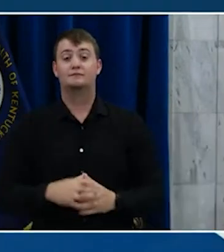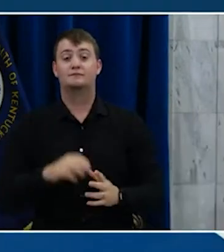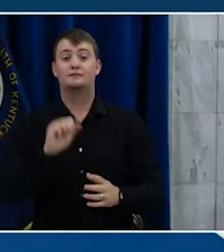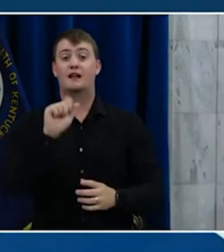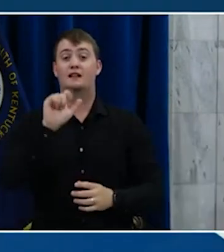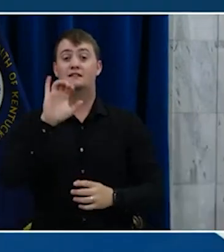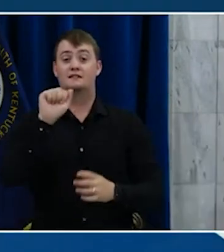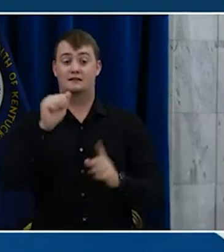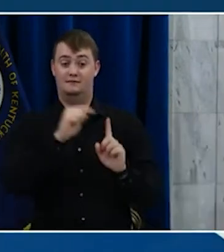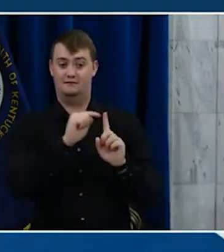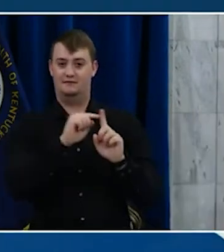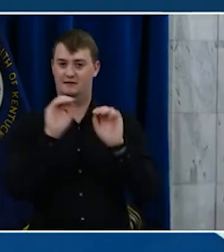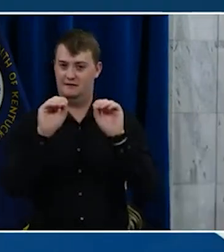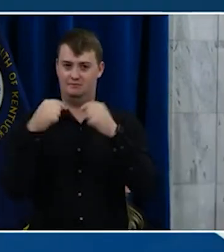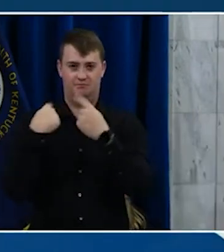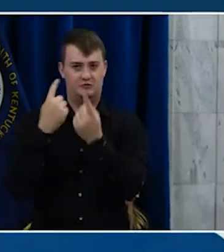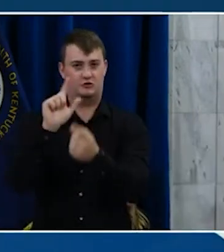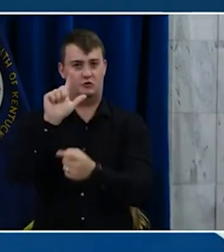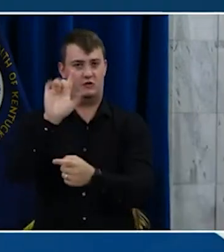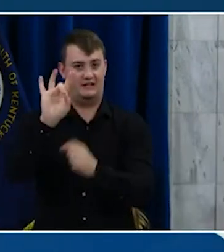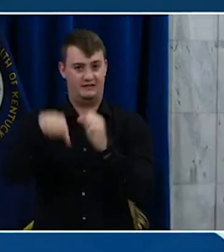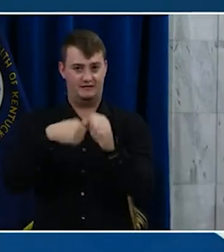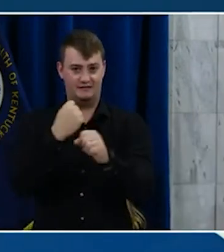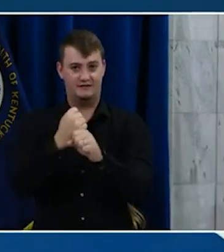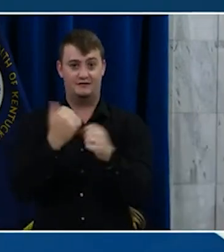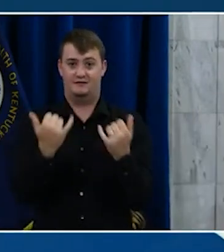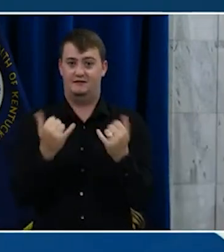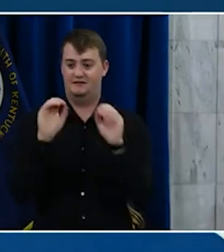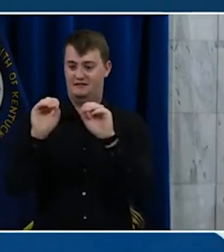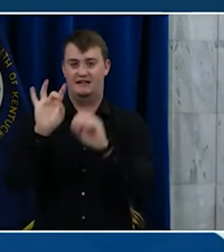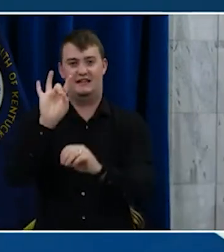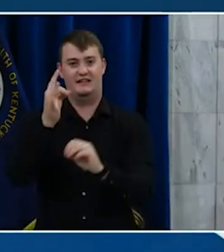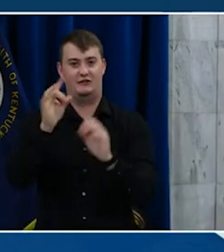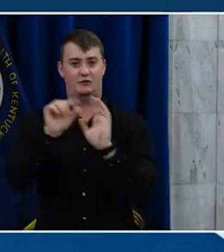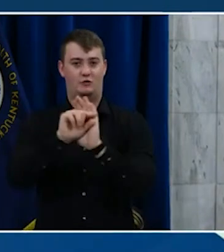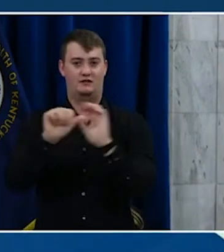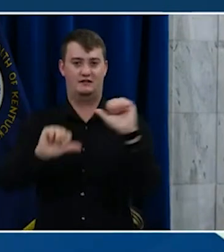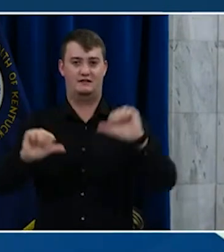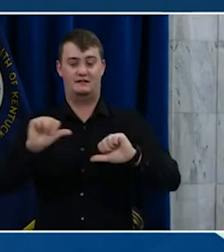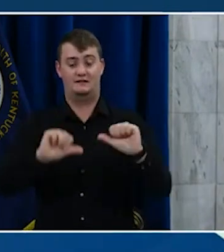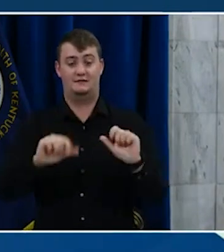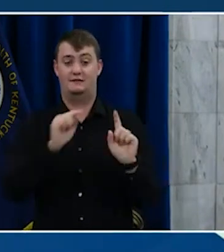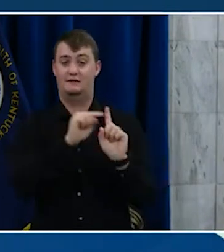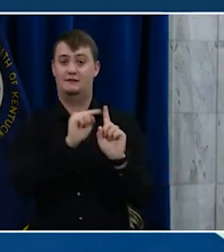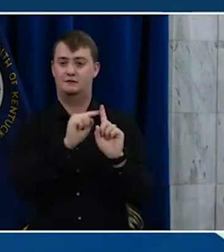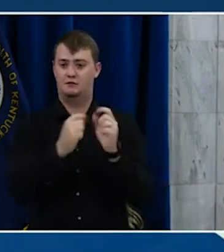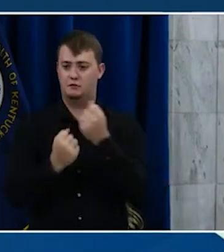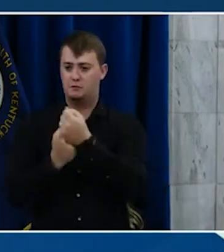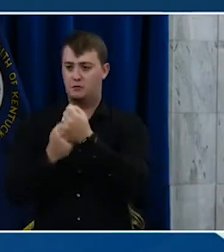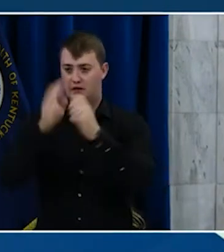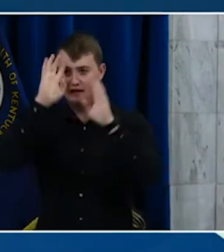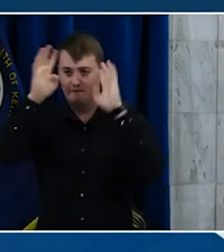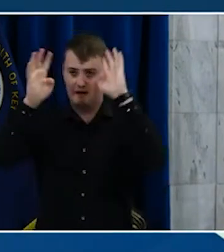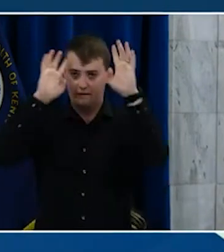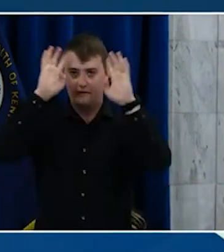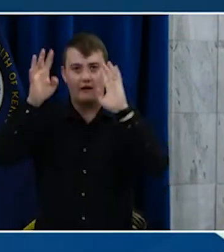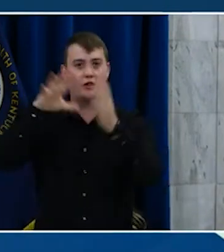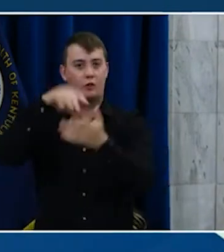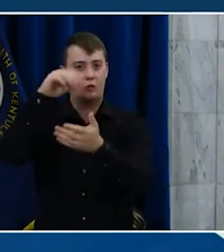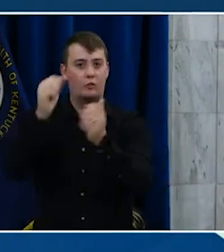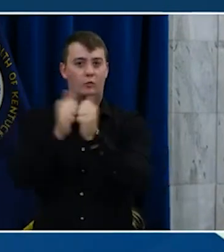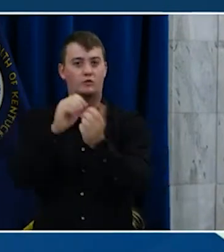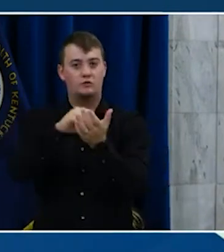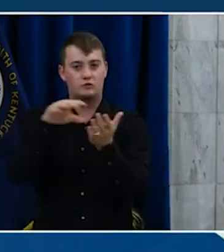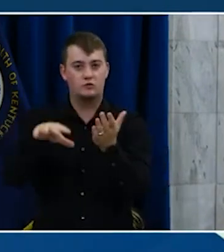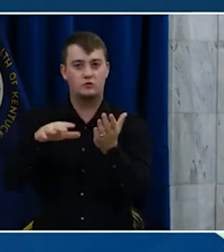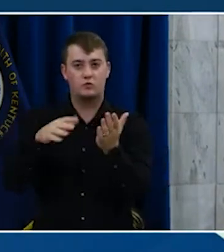Alicia has been teaching for 28 years and currently teaches 8th grade science. Alicia supports innovative learning with her students